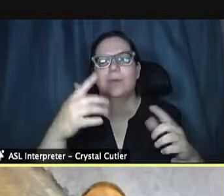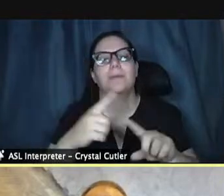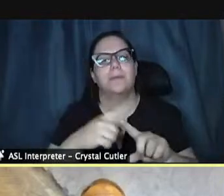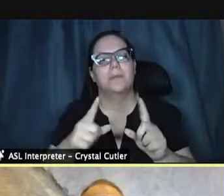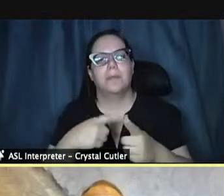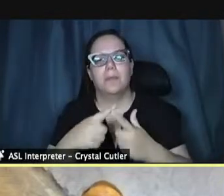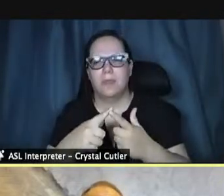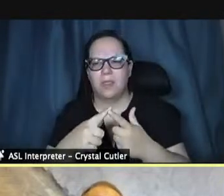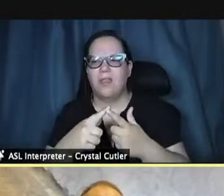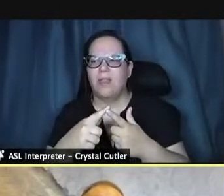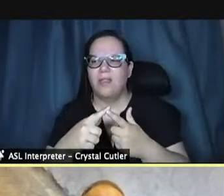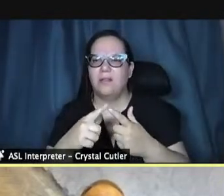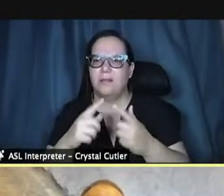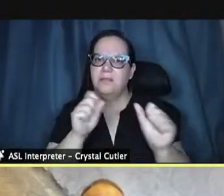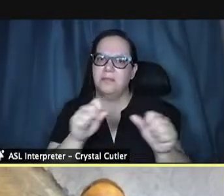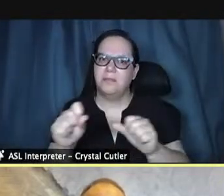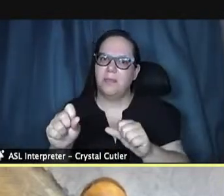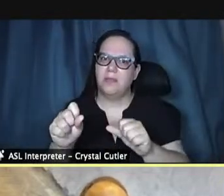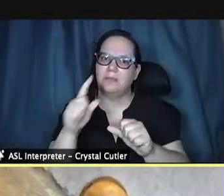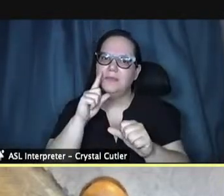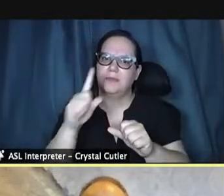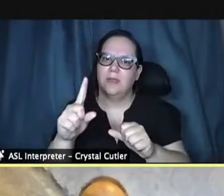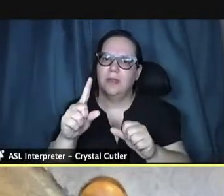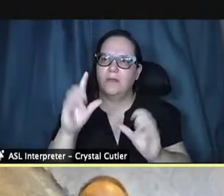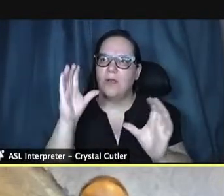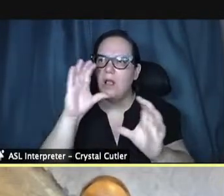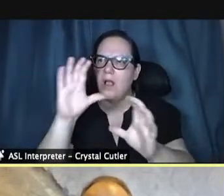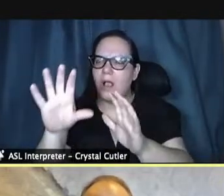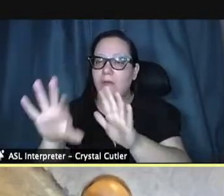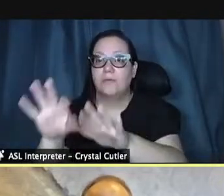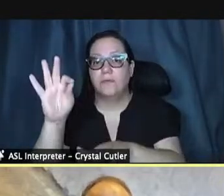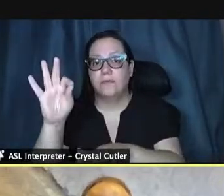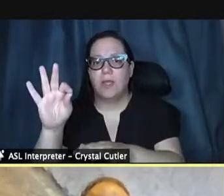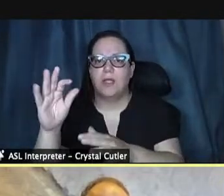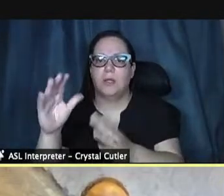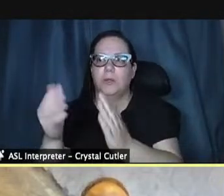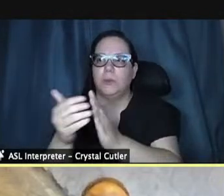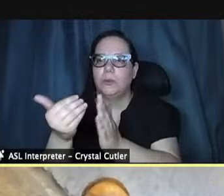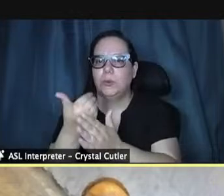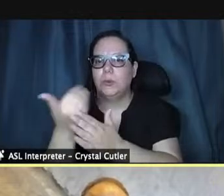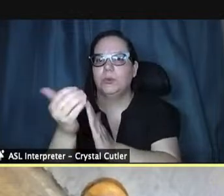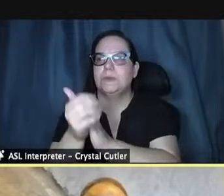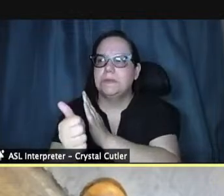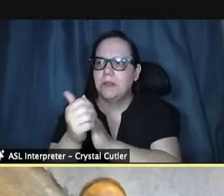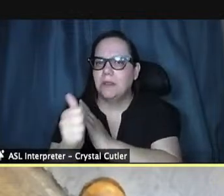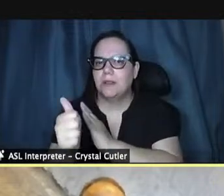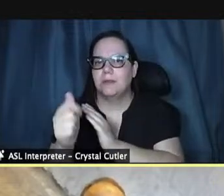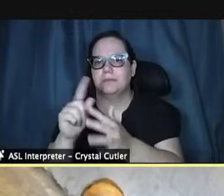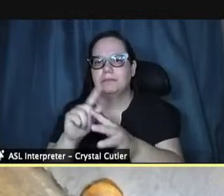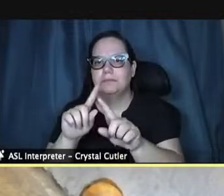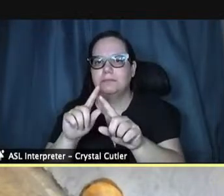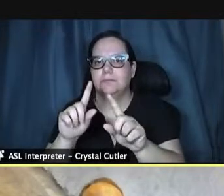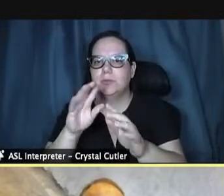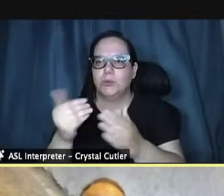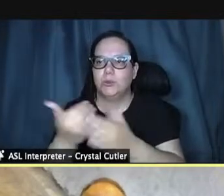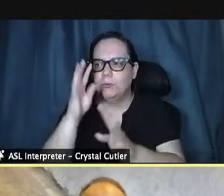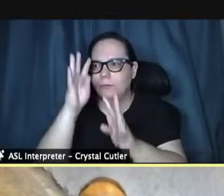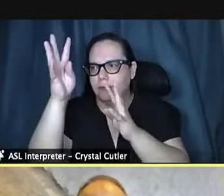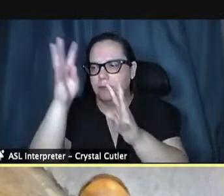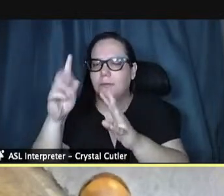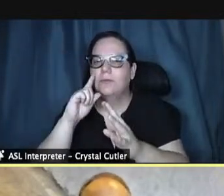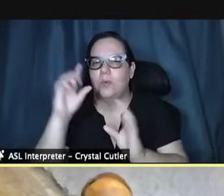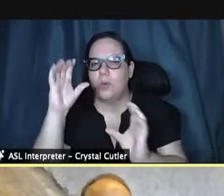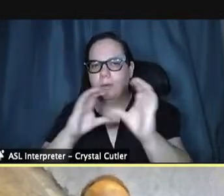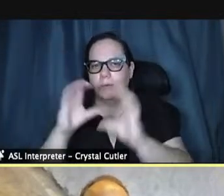and skills only possible by exploring with humans and with robots. Now, Europe's